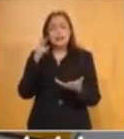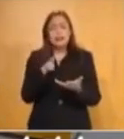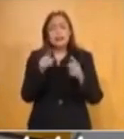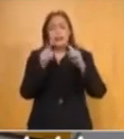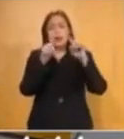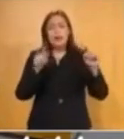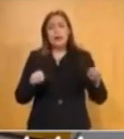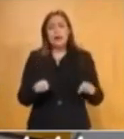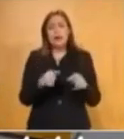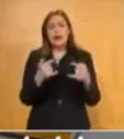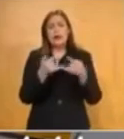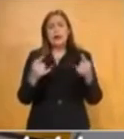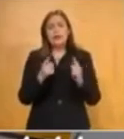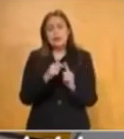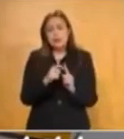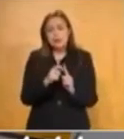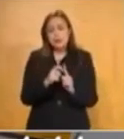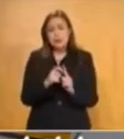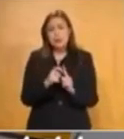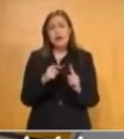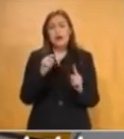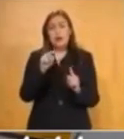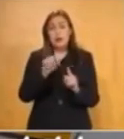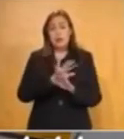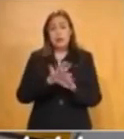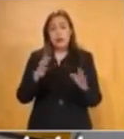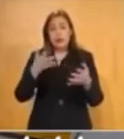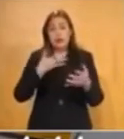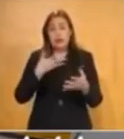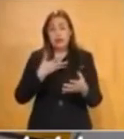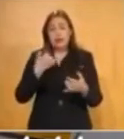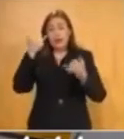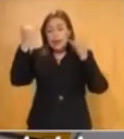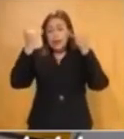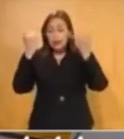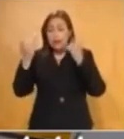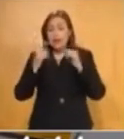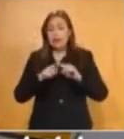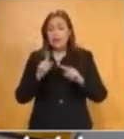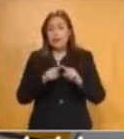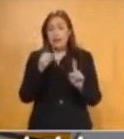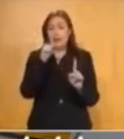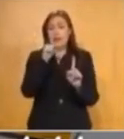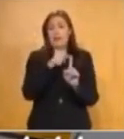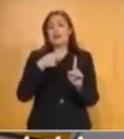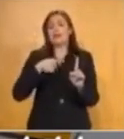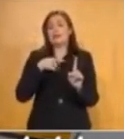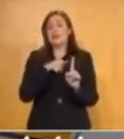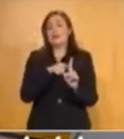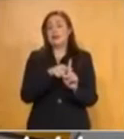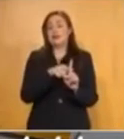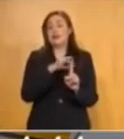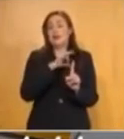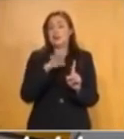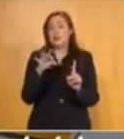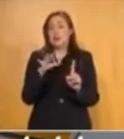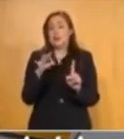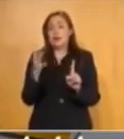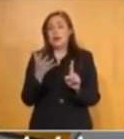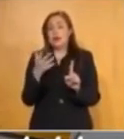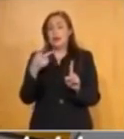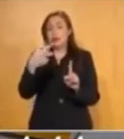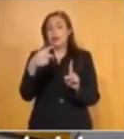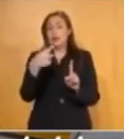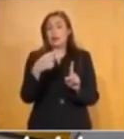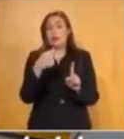that you like. When you have your ideas about the genre and the characters or a topic, then write your own ideas